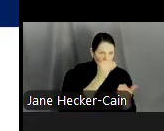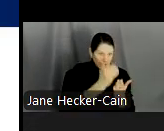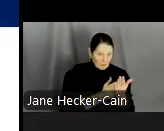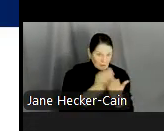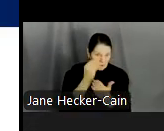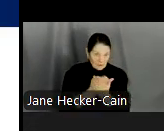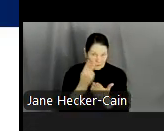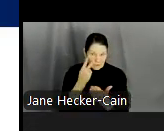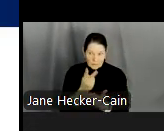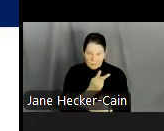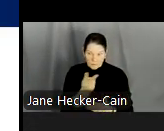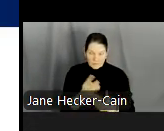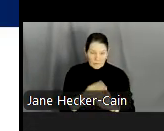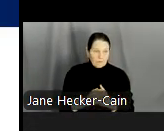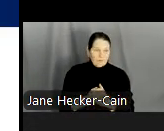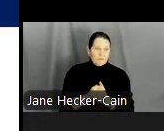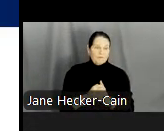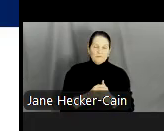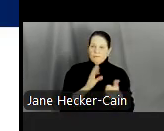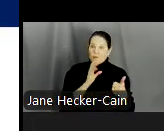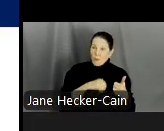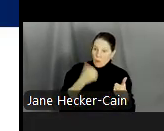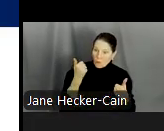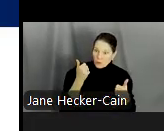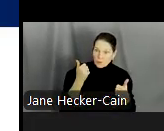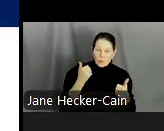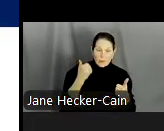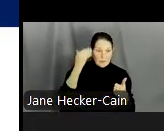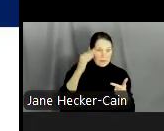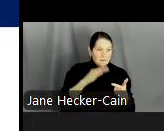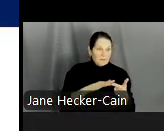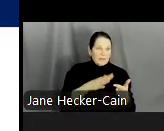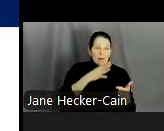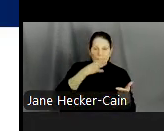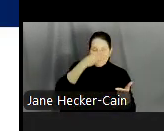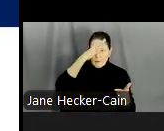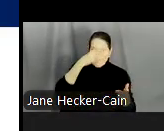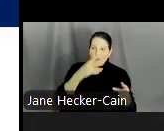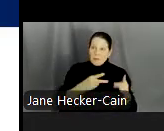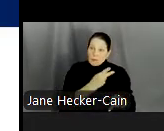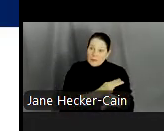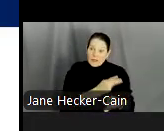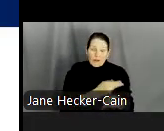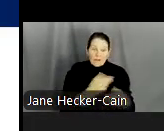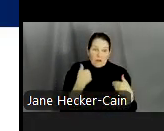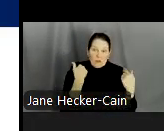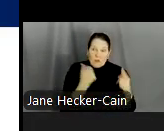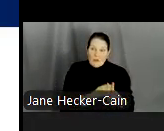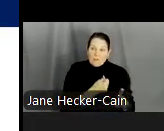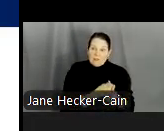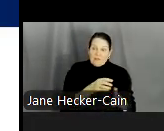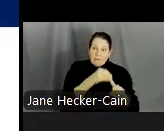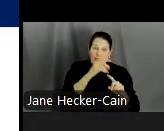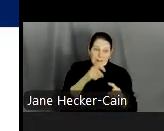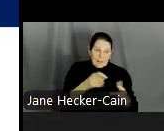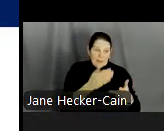here, including older adults, parents and caregivers of children and youth with special healthcare needs, parents